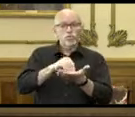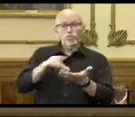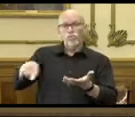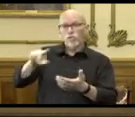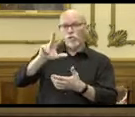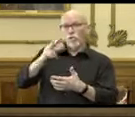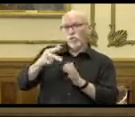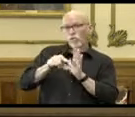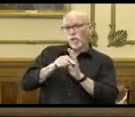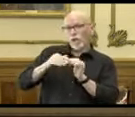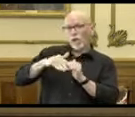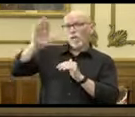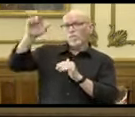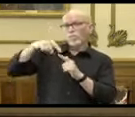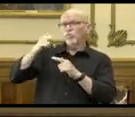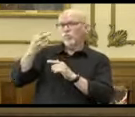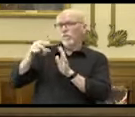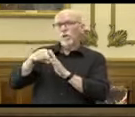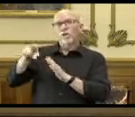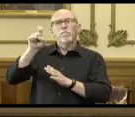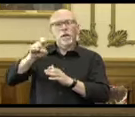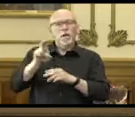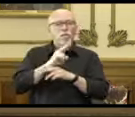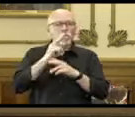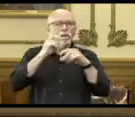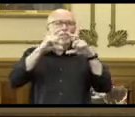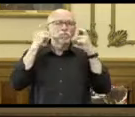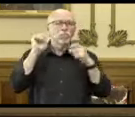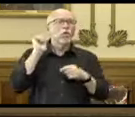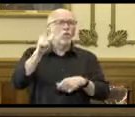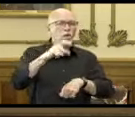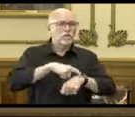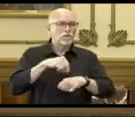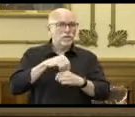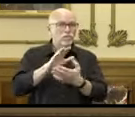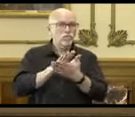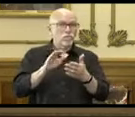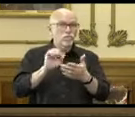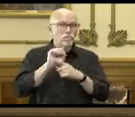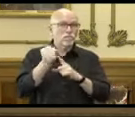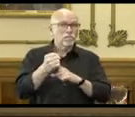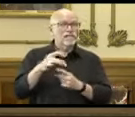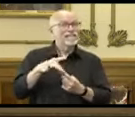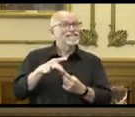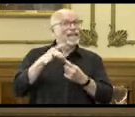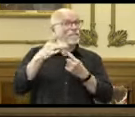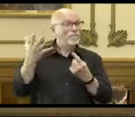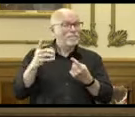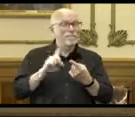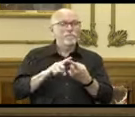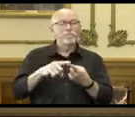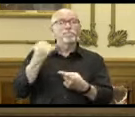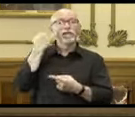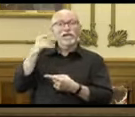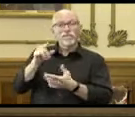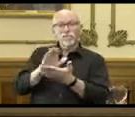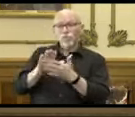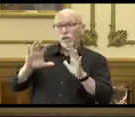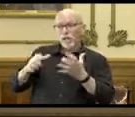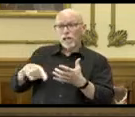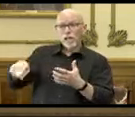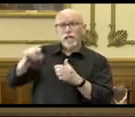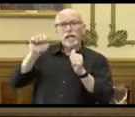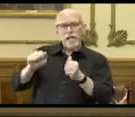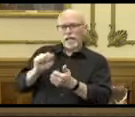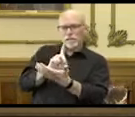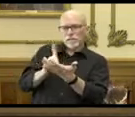grade 3 through 12 are required to wear a face covering at all times in a school setting, except for the following. If a school classroom can be